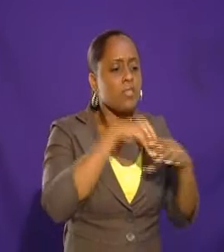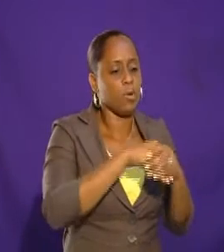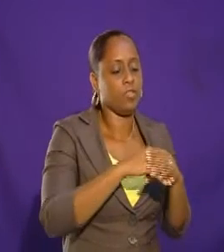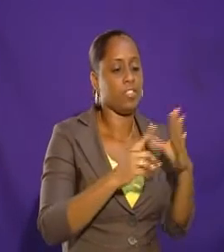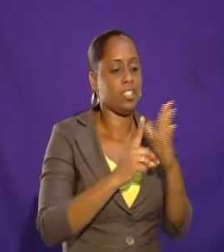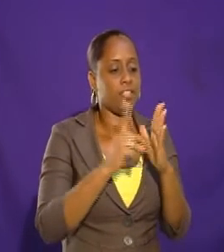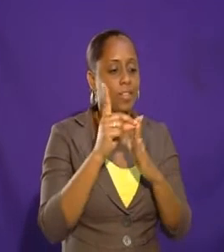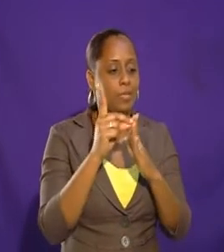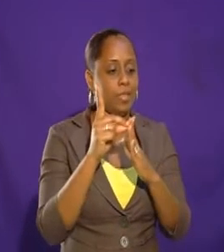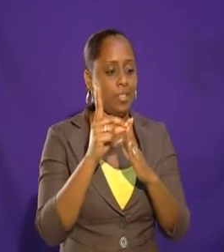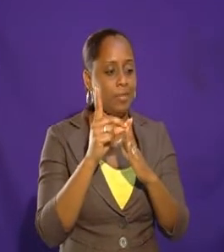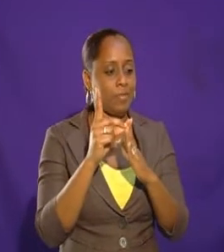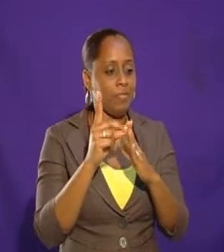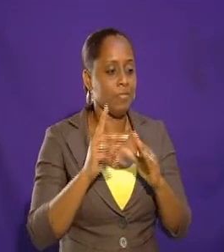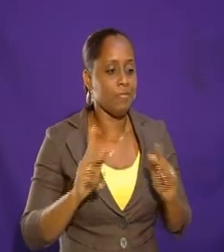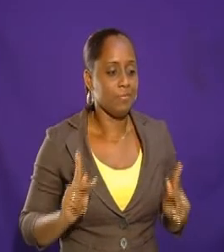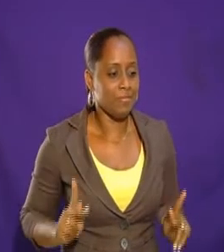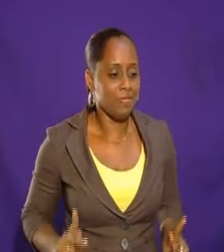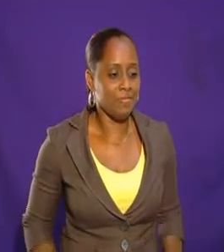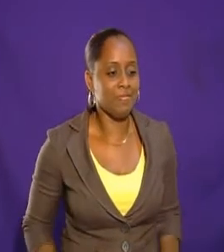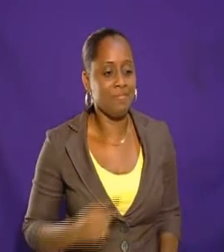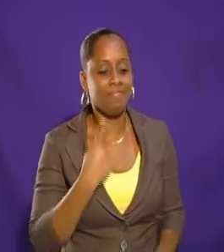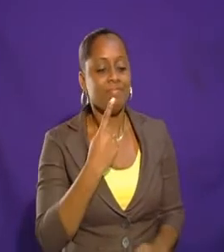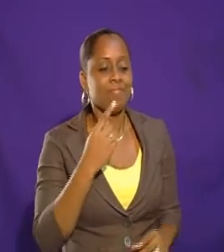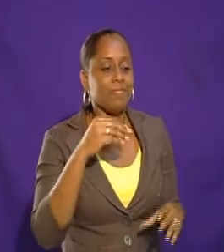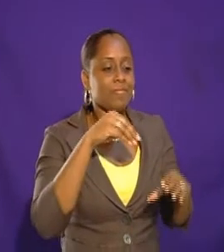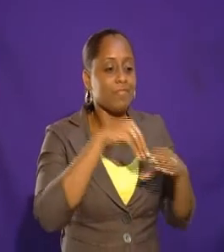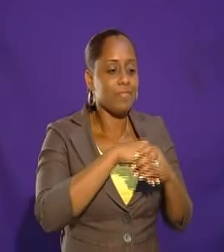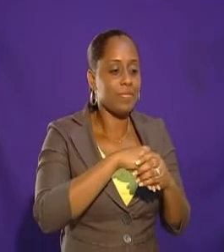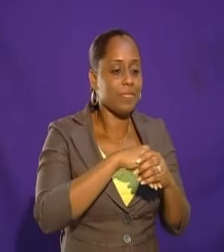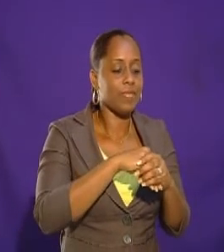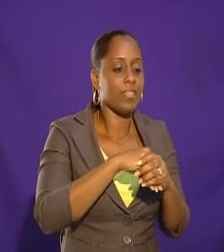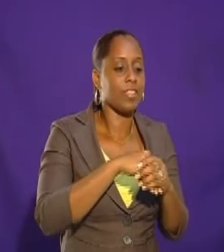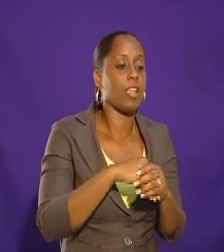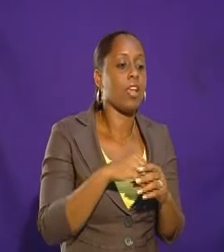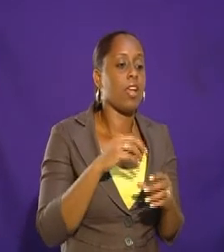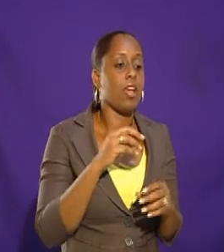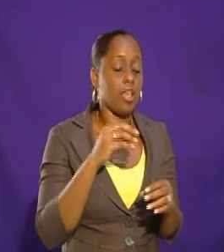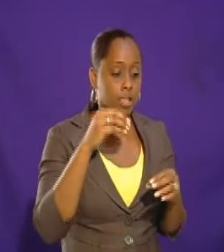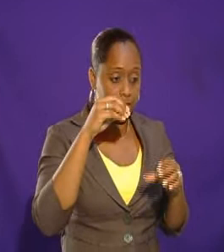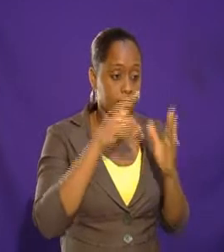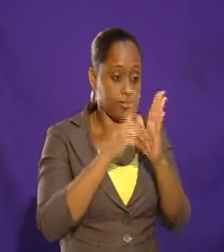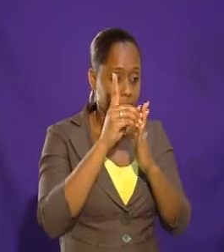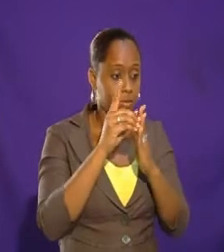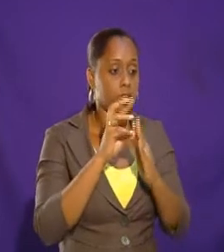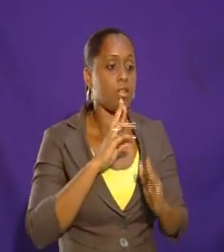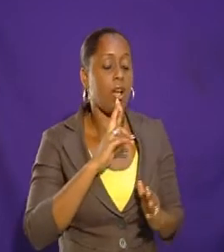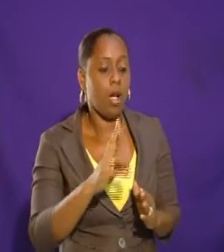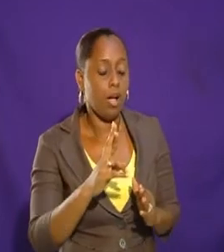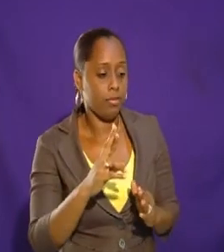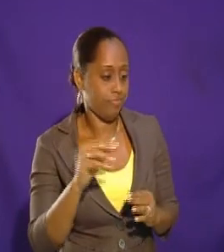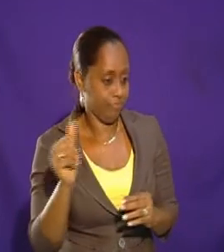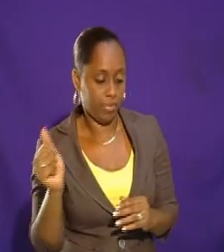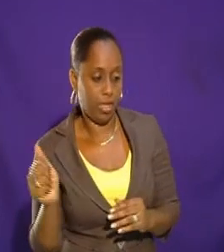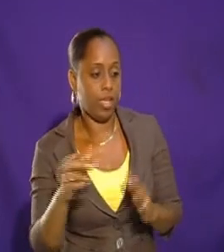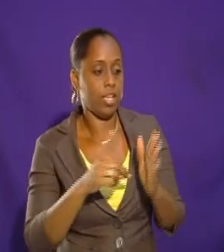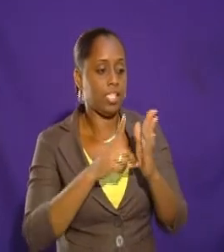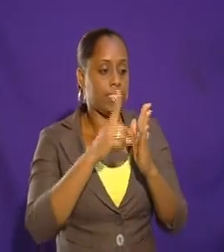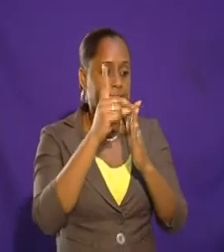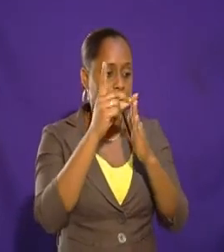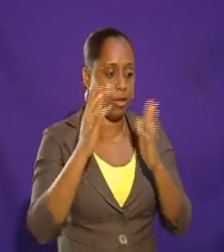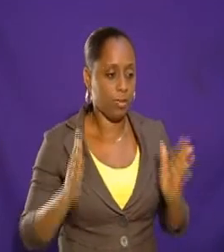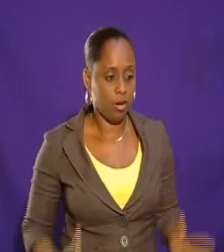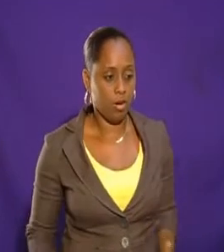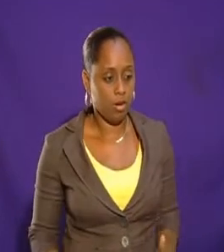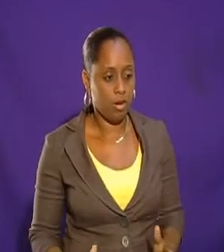Who engages in development? Persons who engage in development are a developer or the